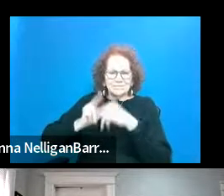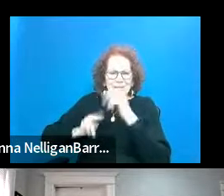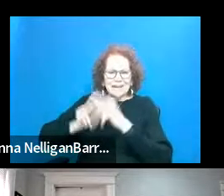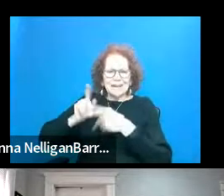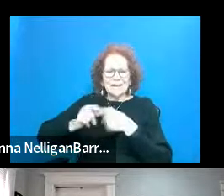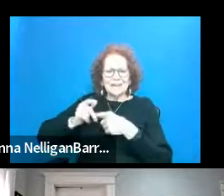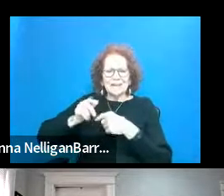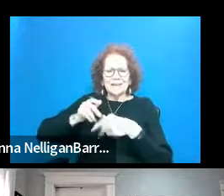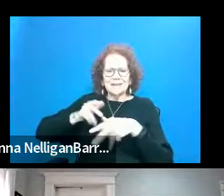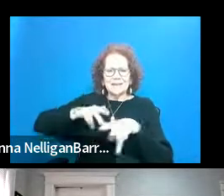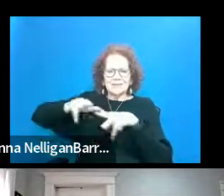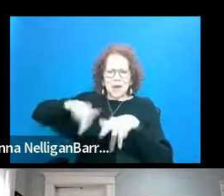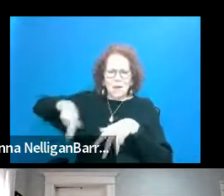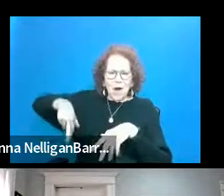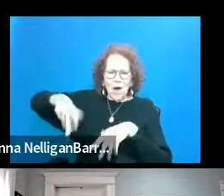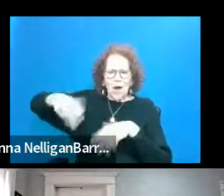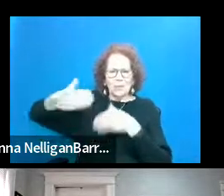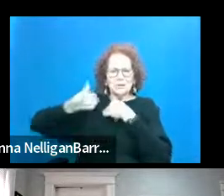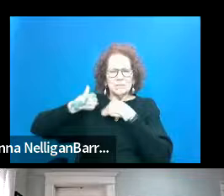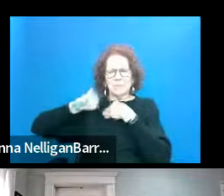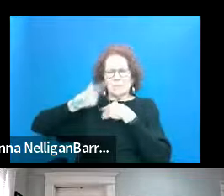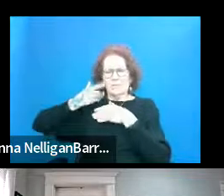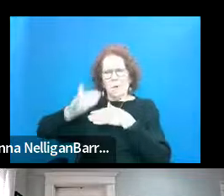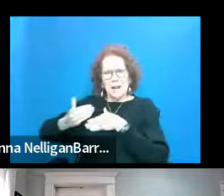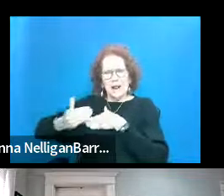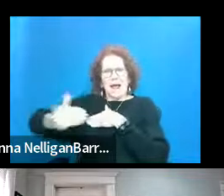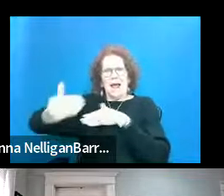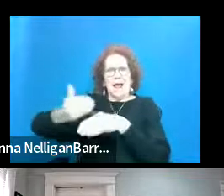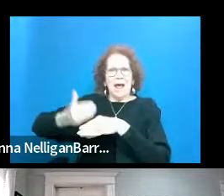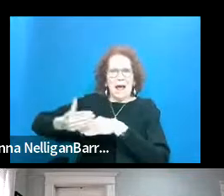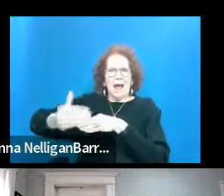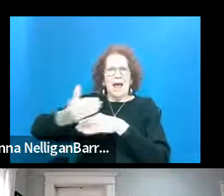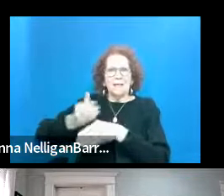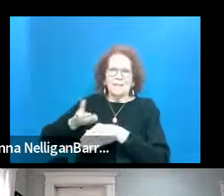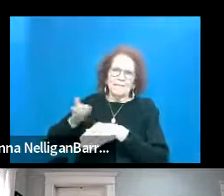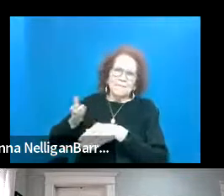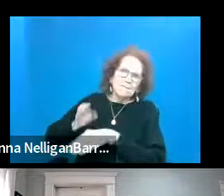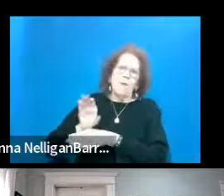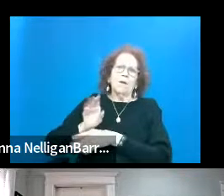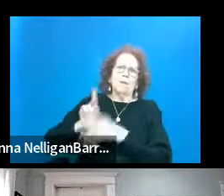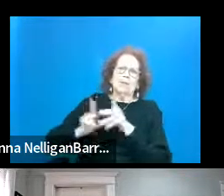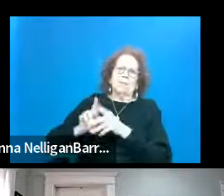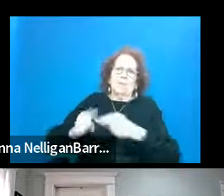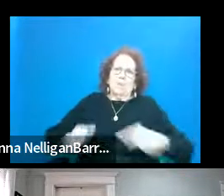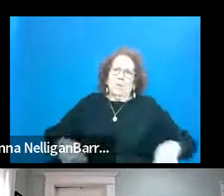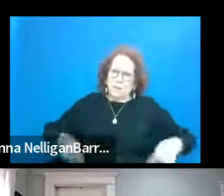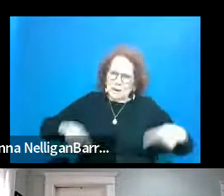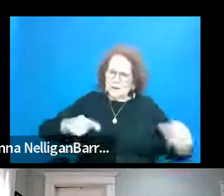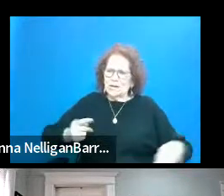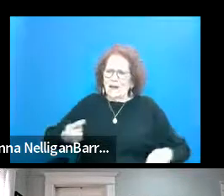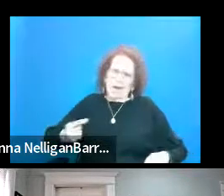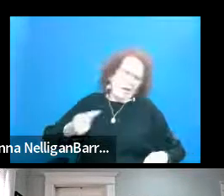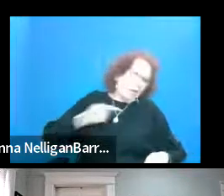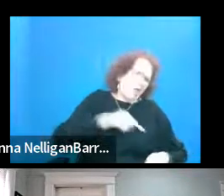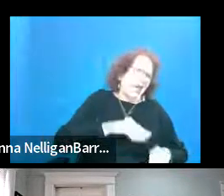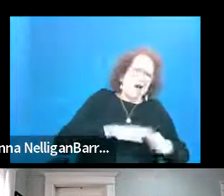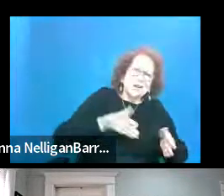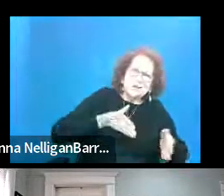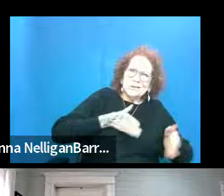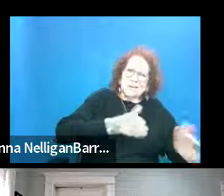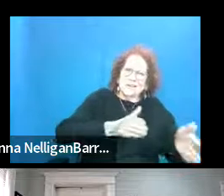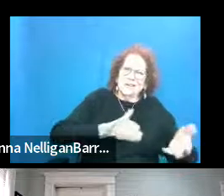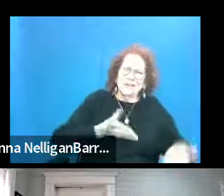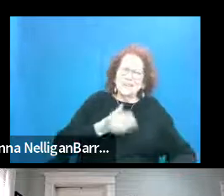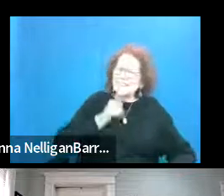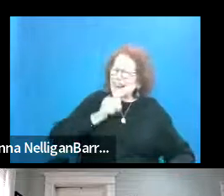it does not happen, and that forces our folks into the street. It's not safe. So if I get it, if we can't do the